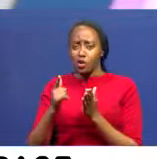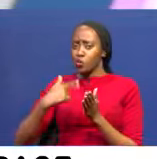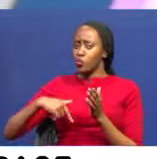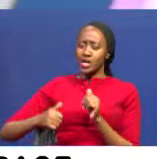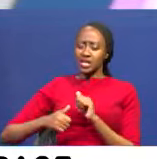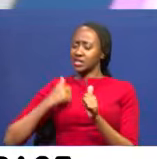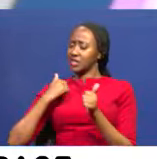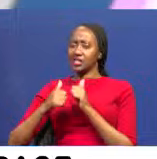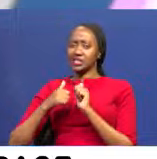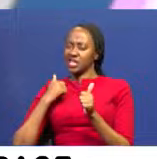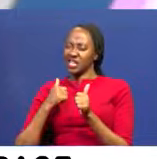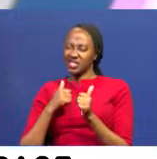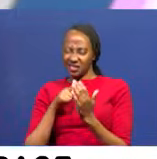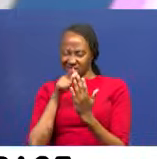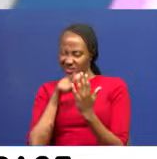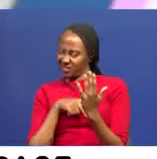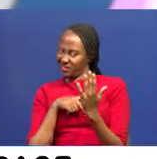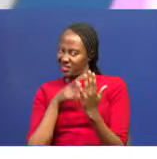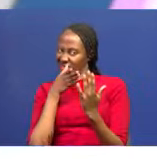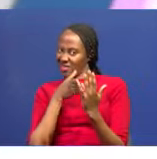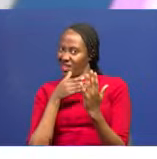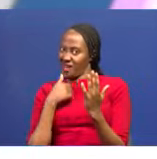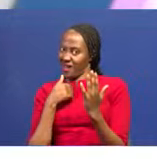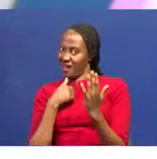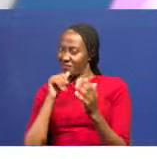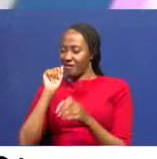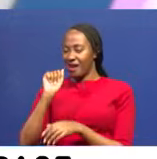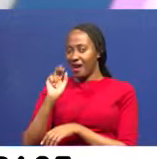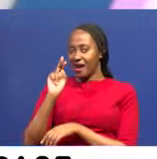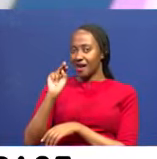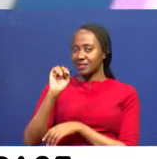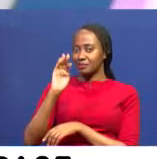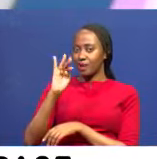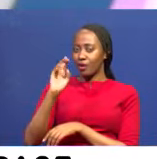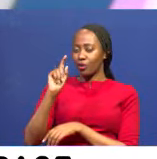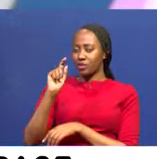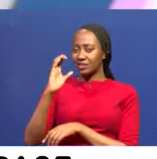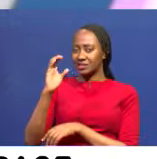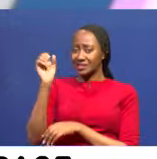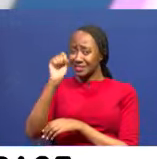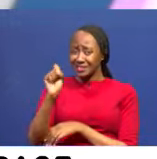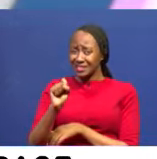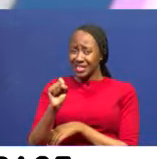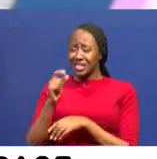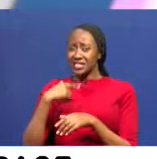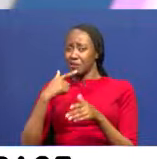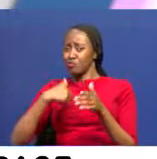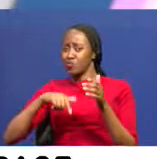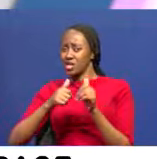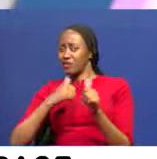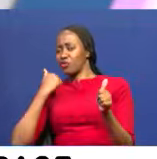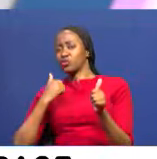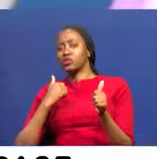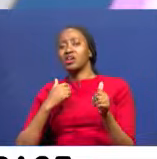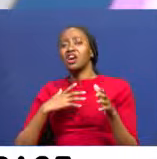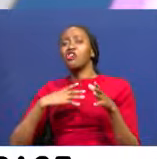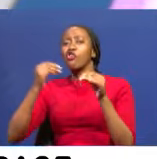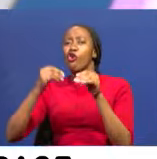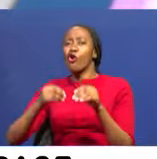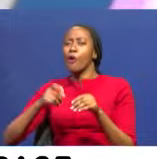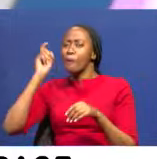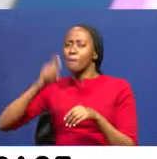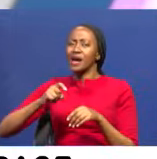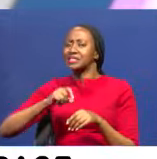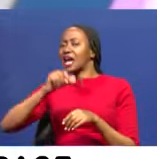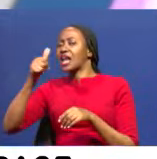lot of prescriptions with antibiotics. So when we reject, don't go demanding for another one,